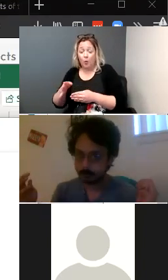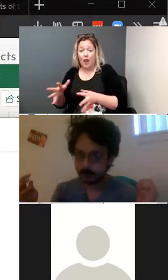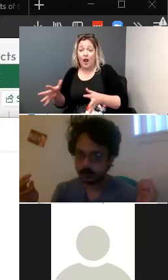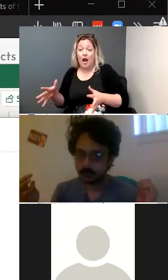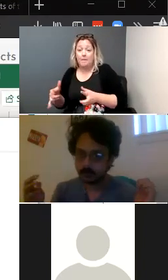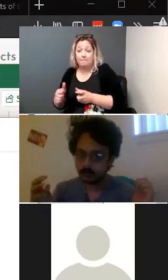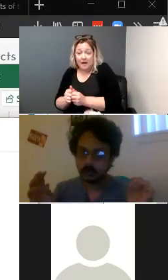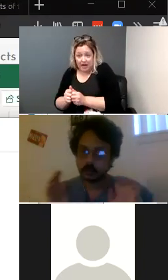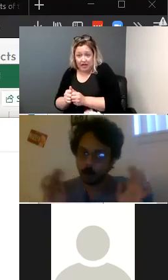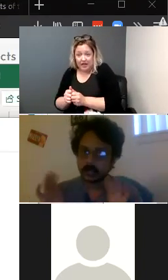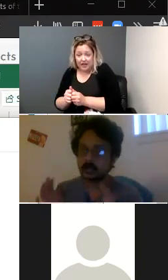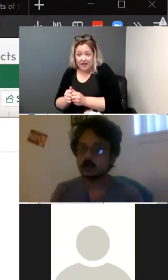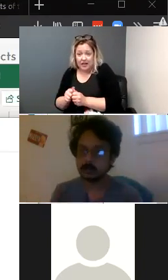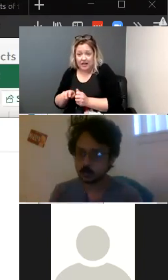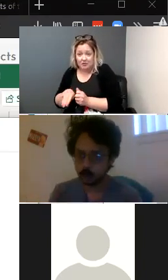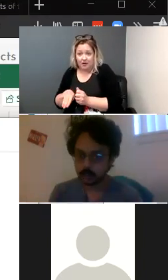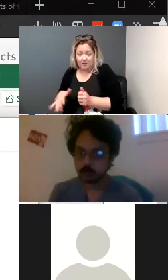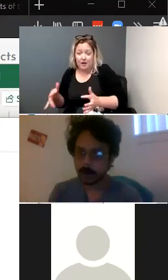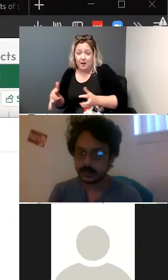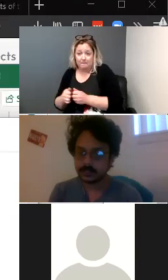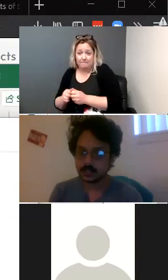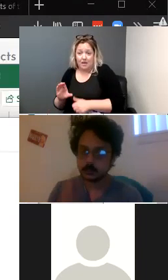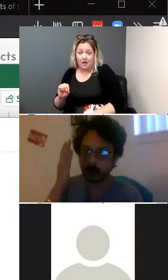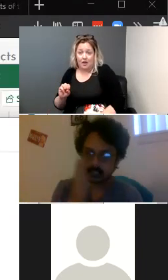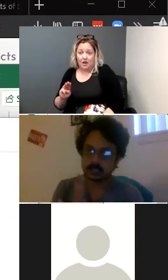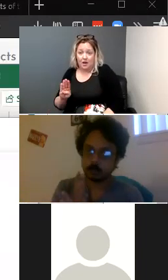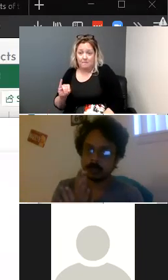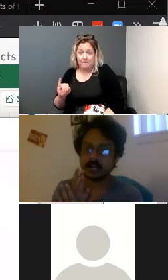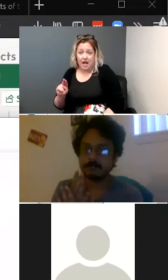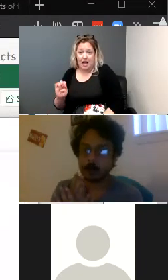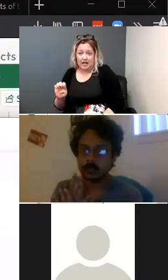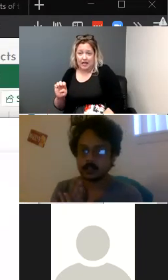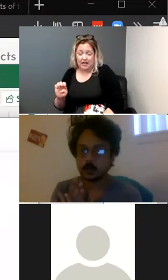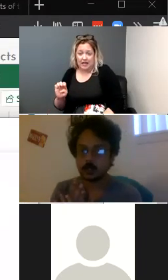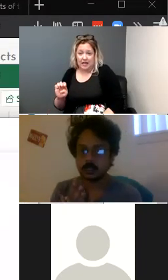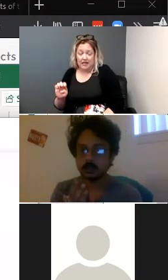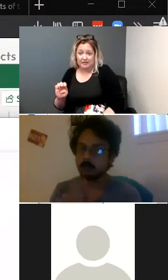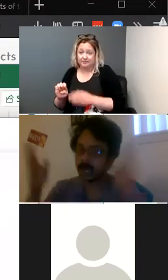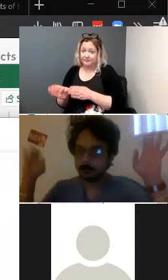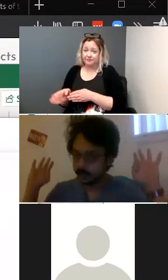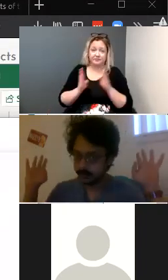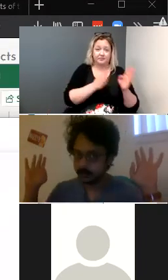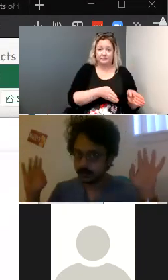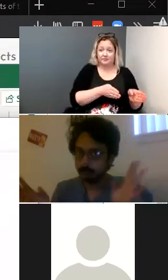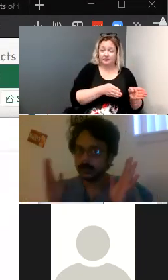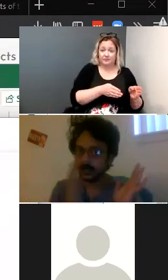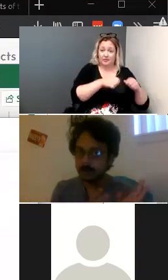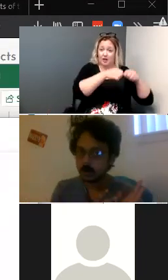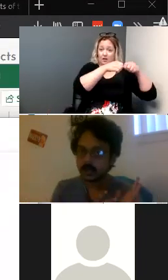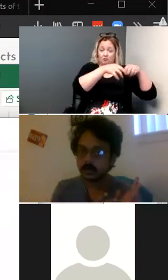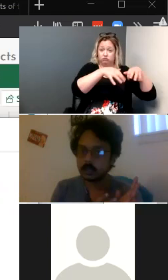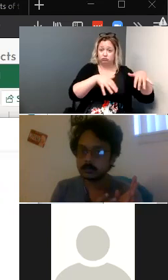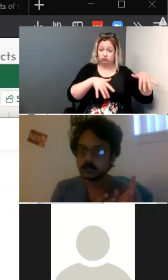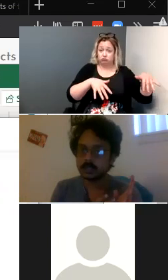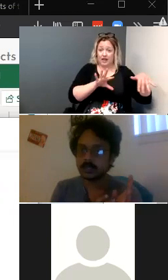once again, where log n algorithms do not. So binary search, once the moment I found that solution, I'm done. But